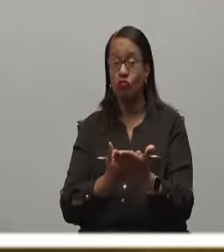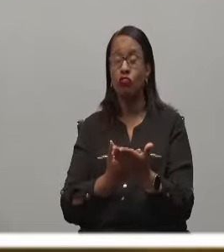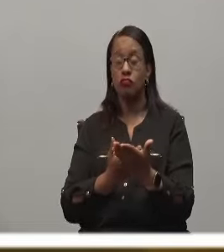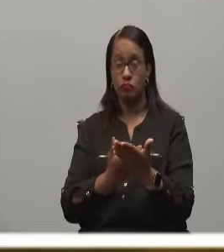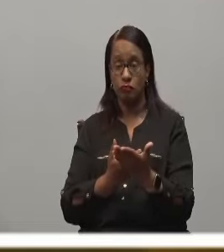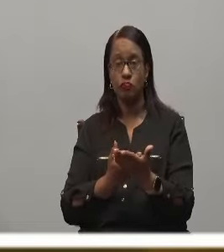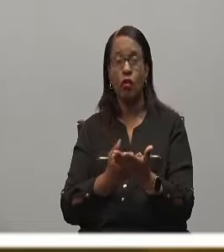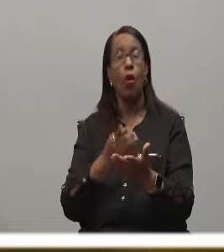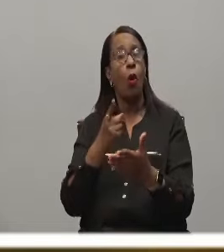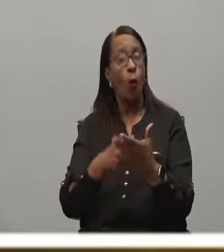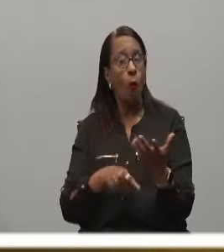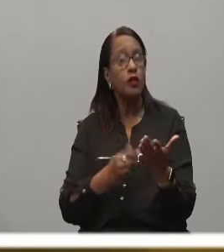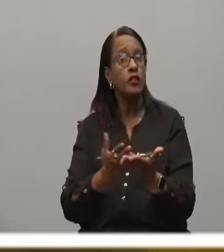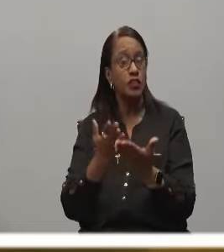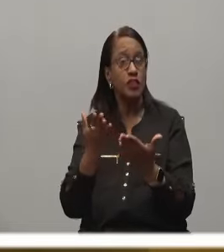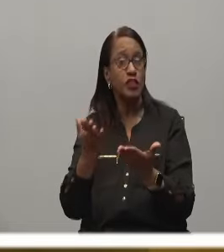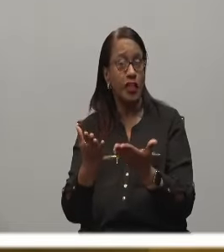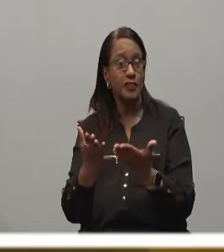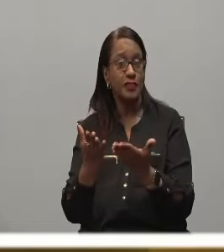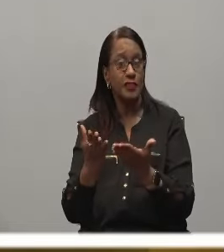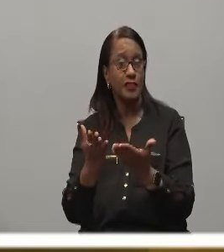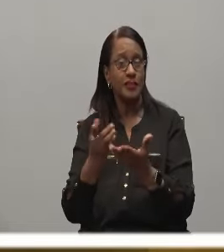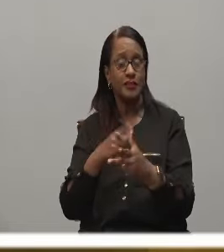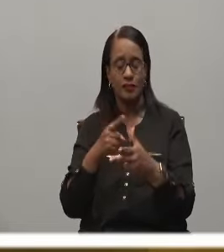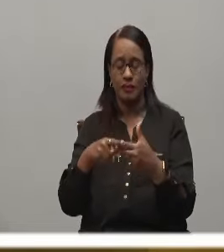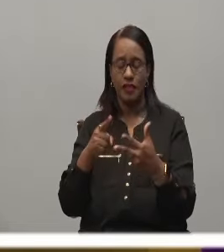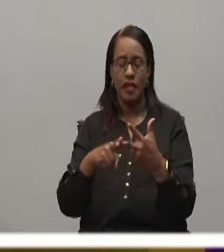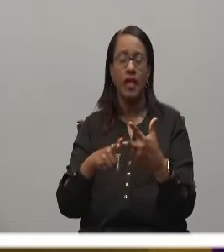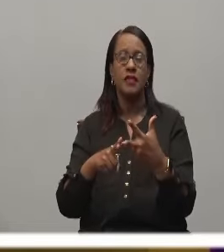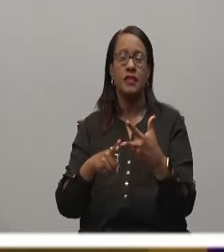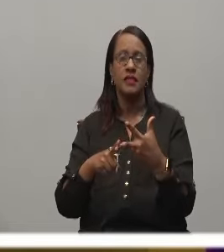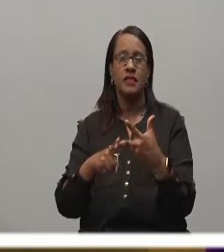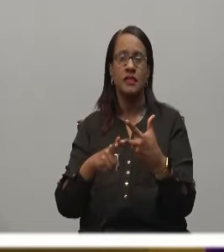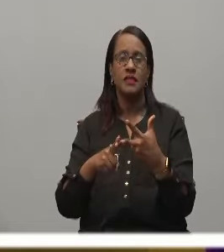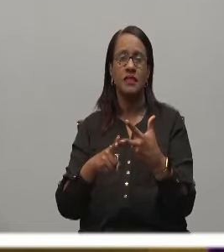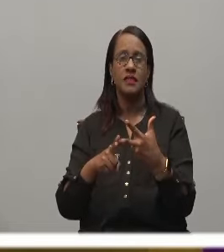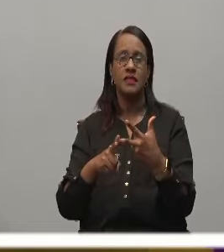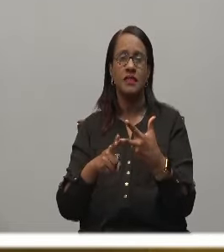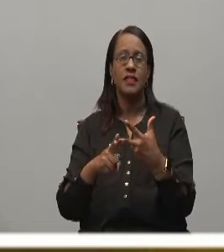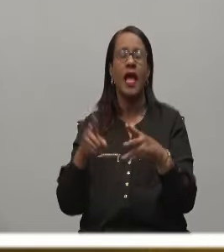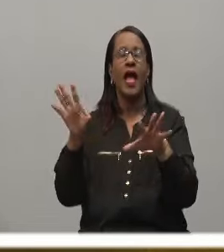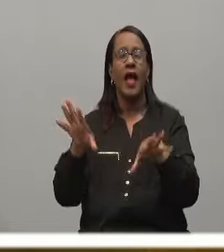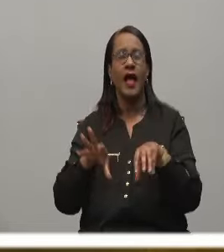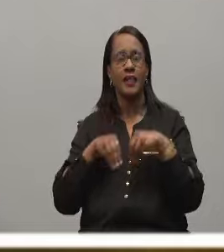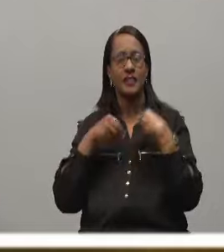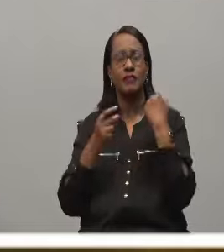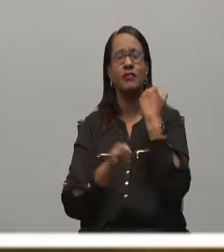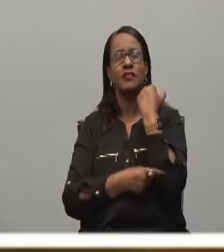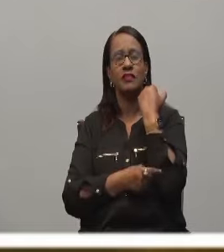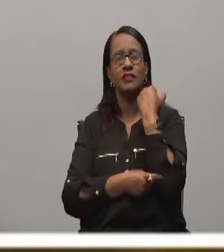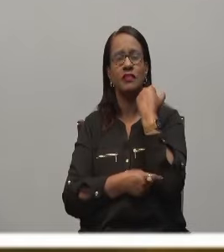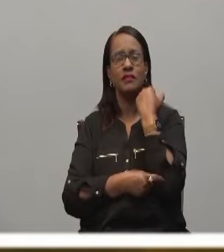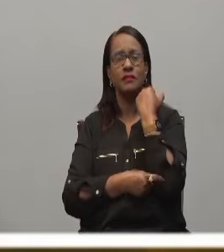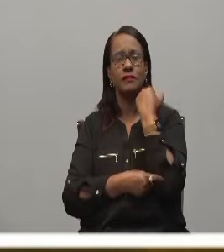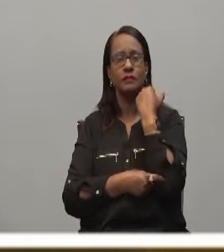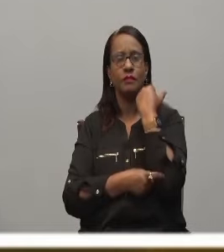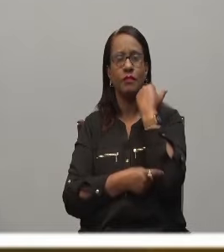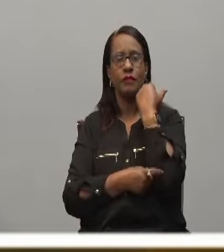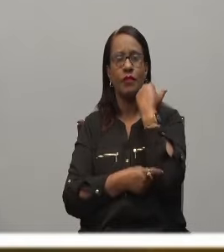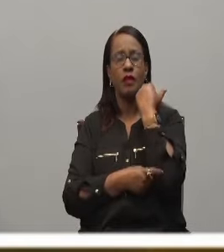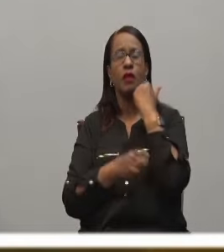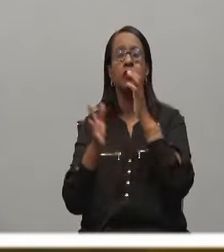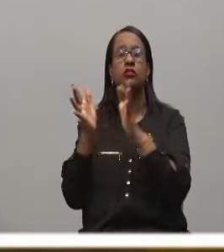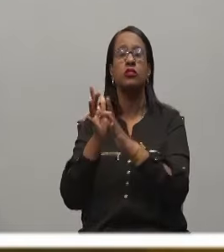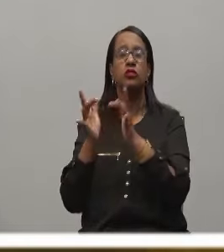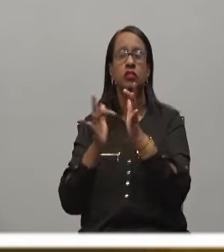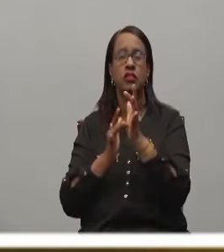and giving our will in to the temptation itself. So Jesus would have only experienced the first,